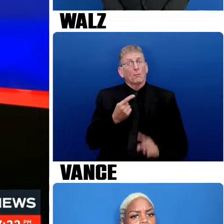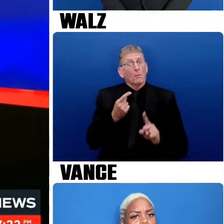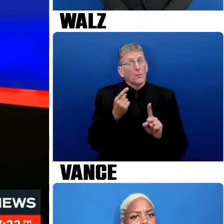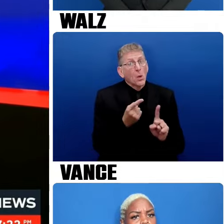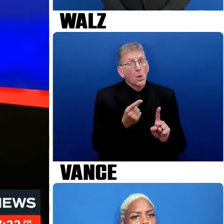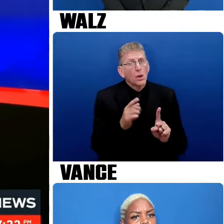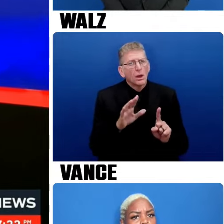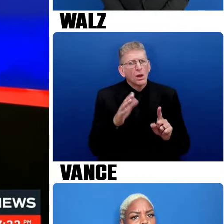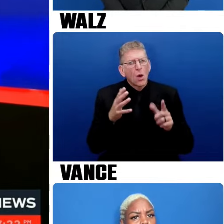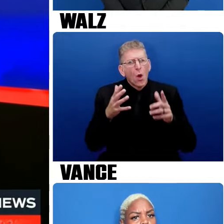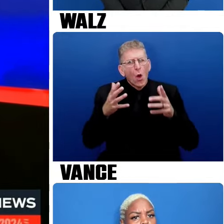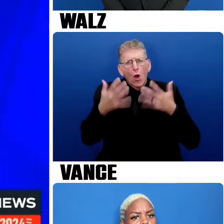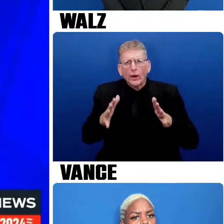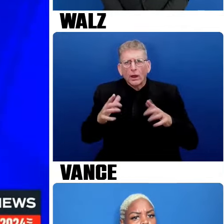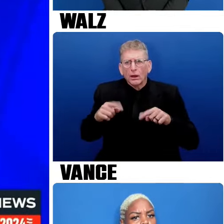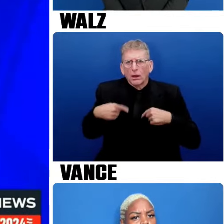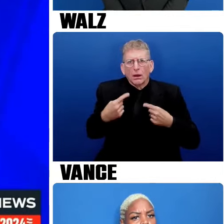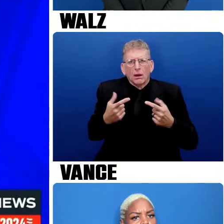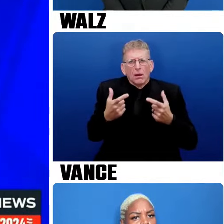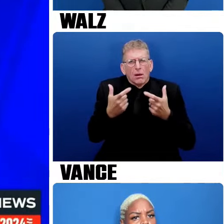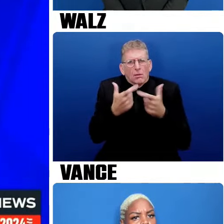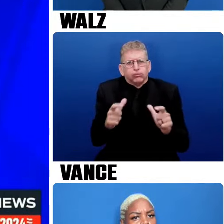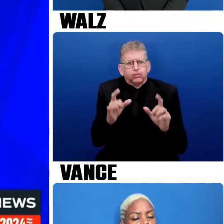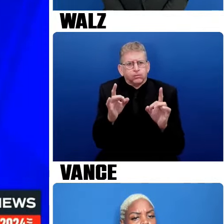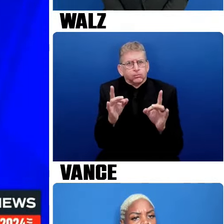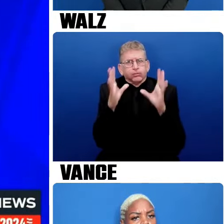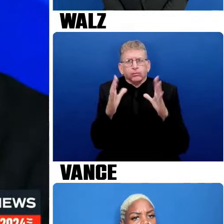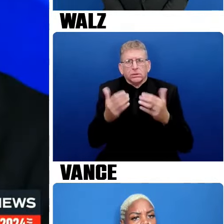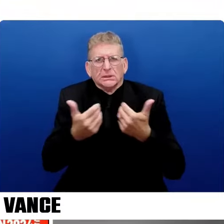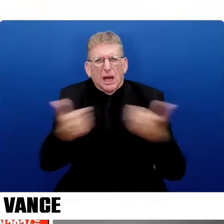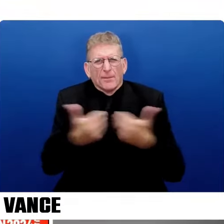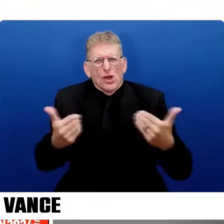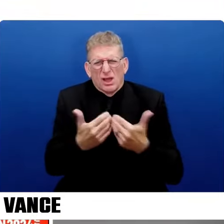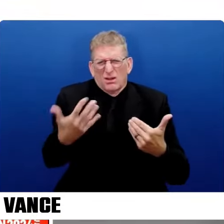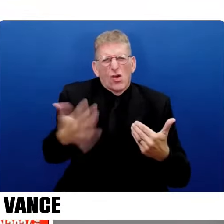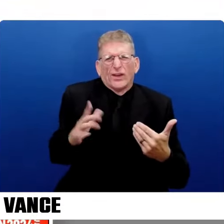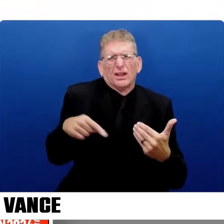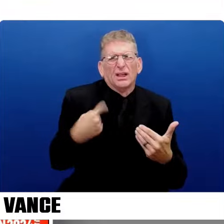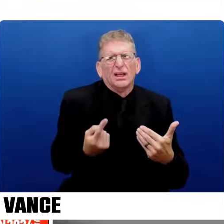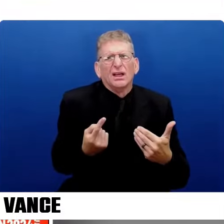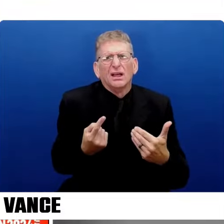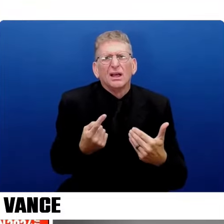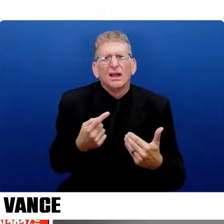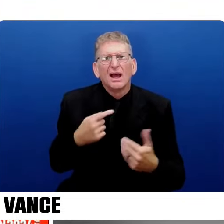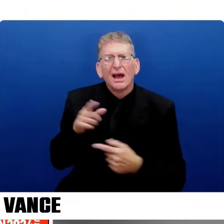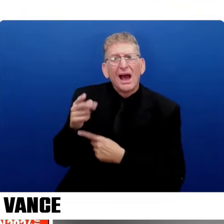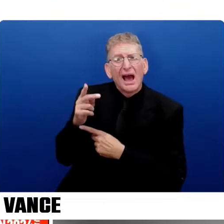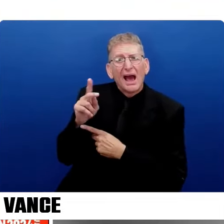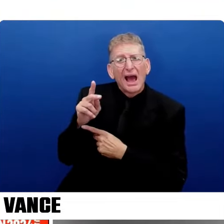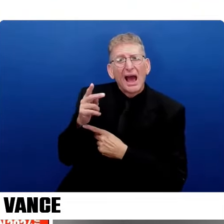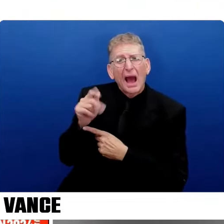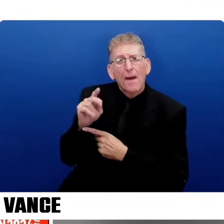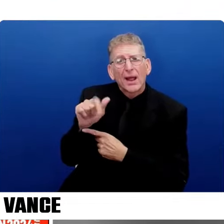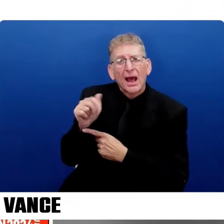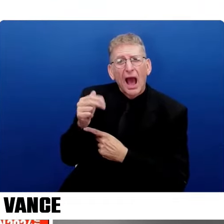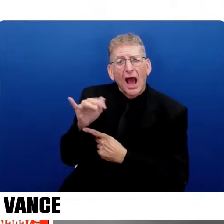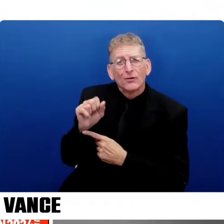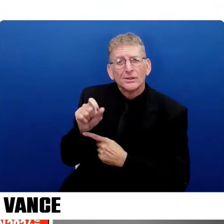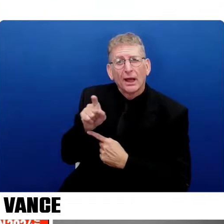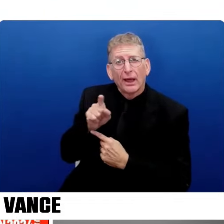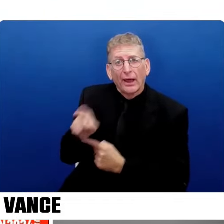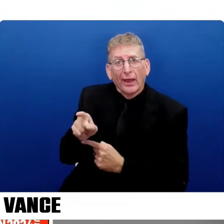Harris of inviting drug mules. I said that she enabled the Mexican drug cartels to operate freely in this country. And we know that they use children